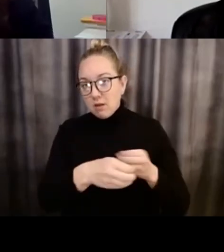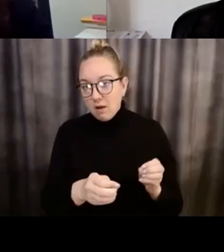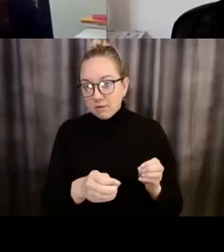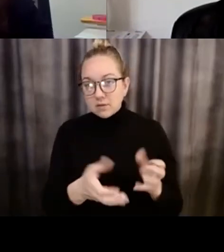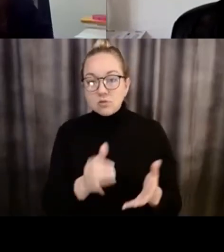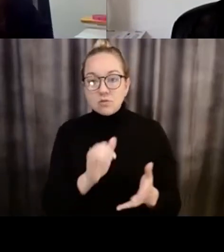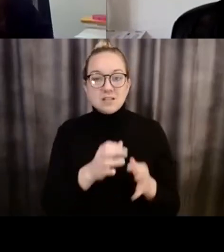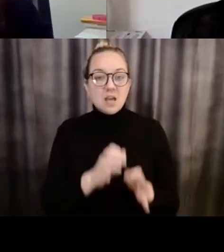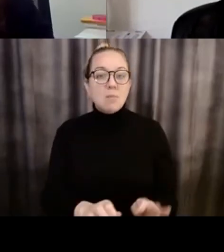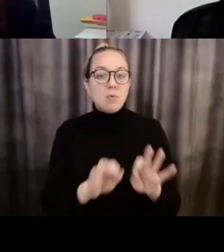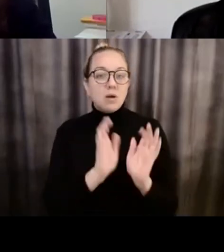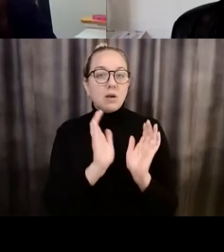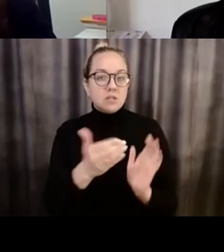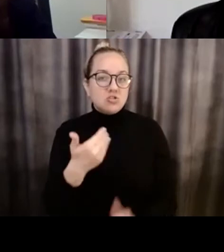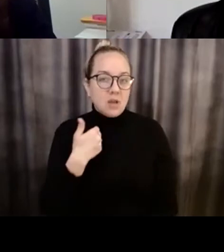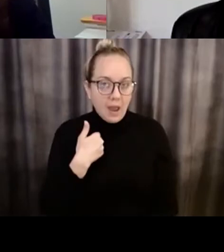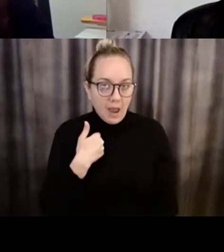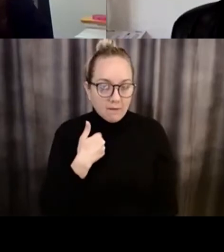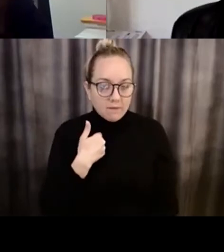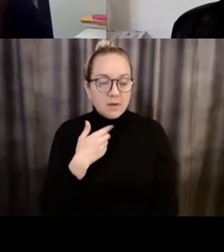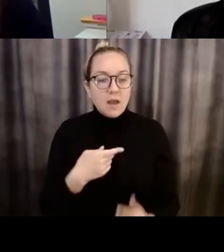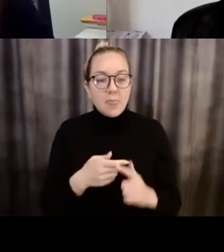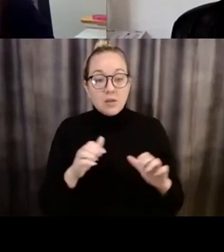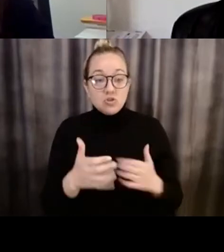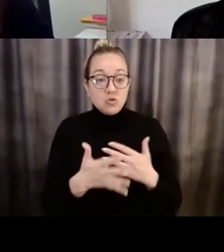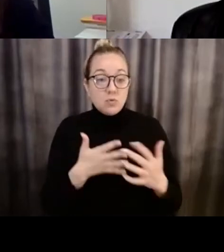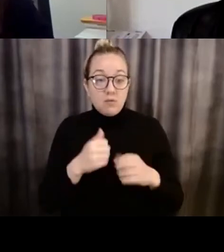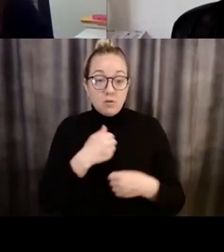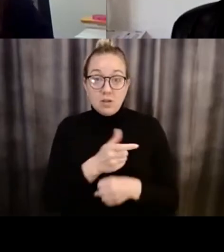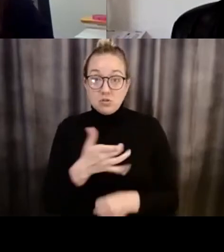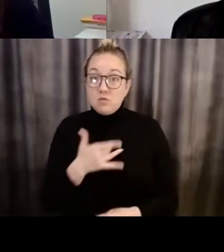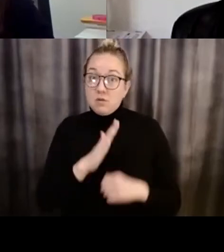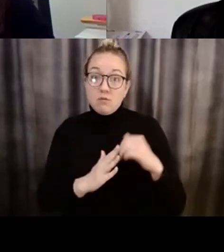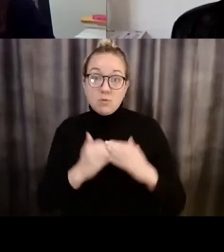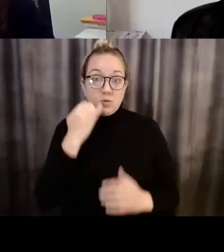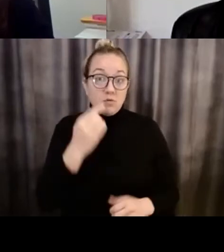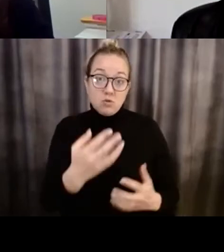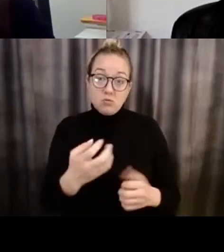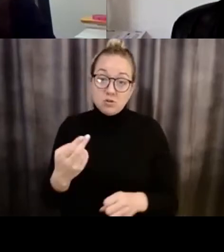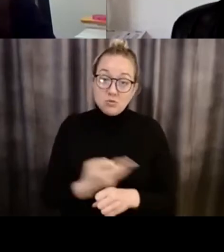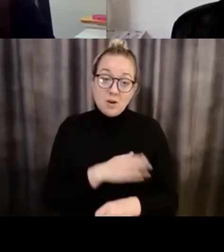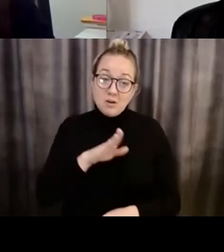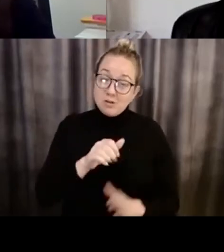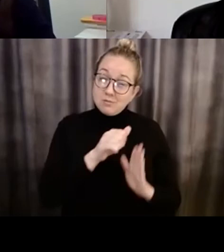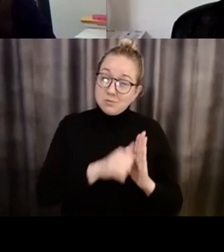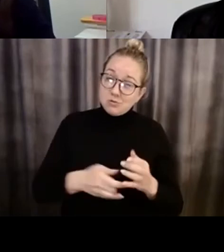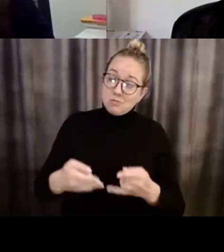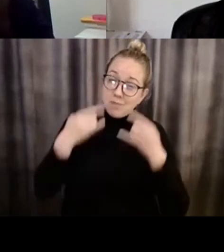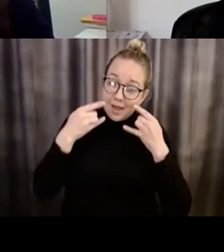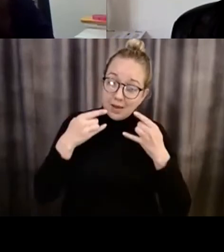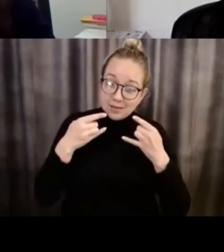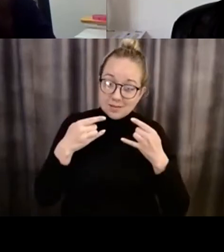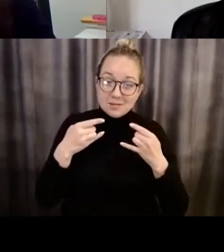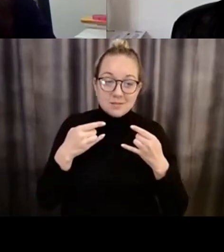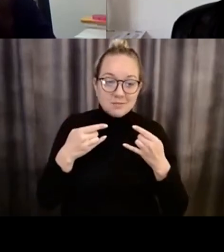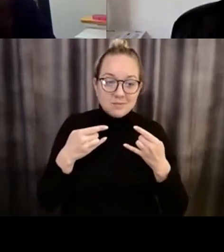and do what makes you feel comfortable. So if you want to wear your, you know, surgical mask, but they're saying, or their mask, I say